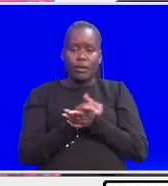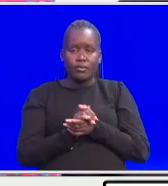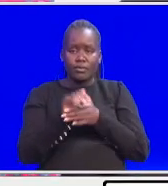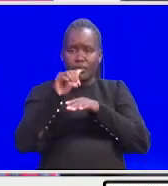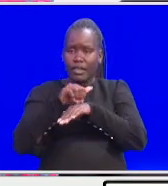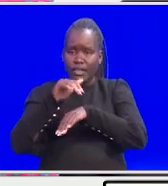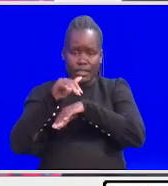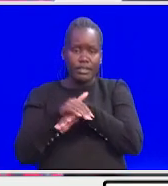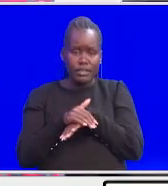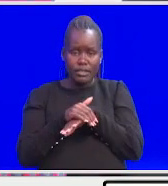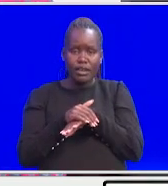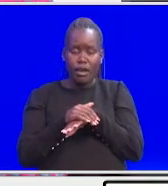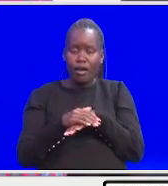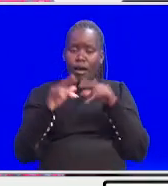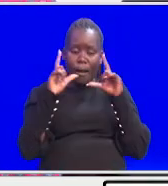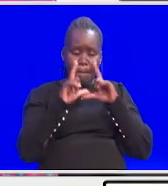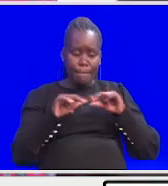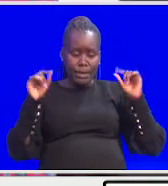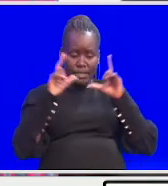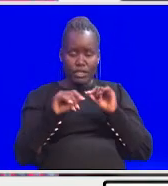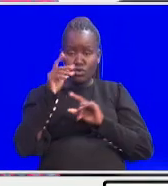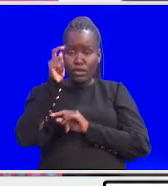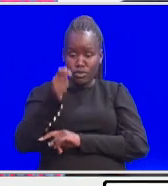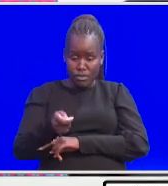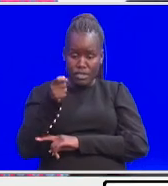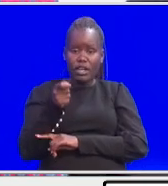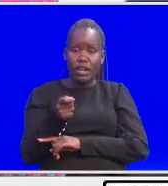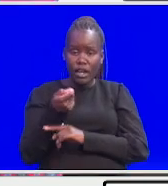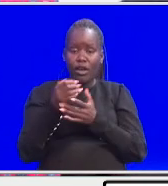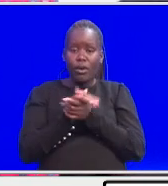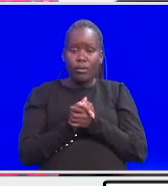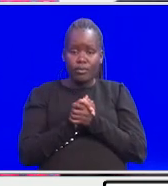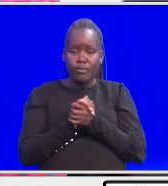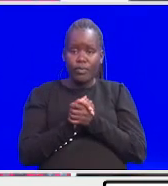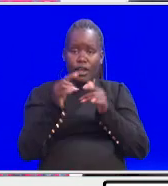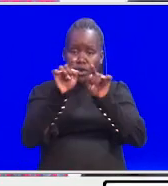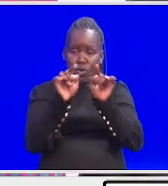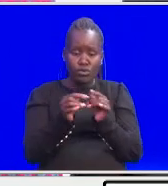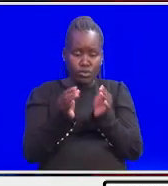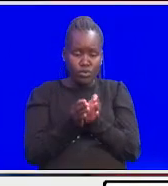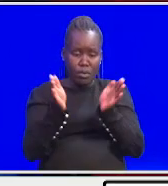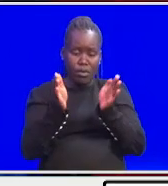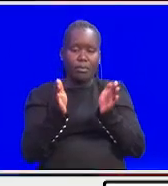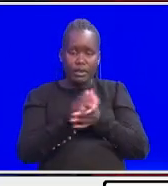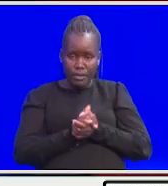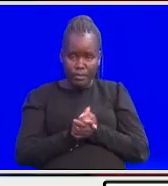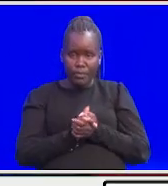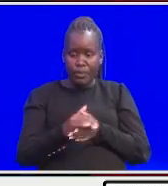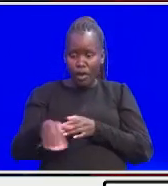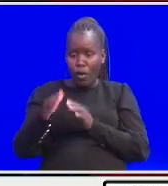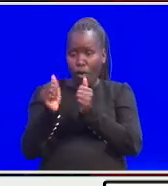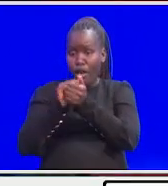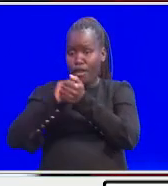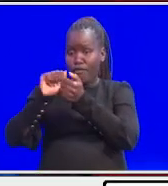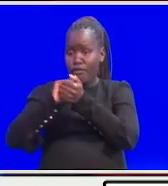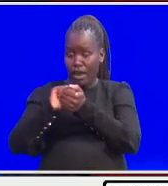a chilling message to the judiciary and indeed to the public at large. On Friday, Judge